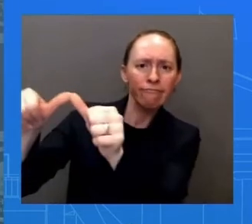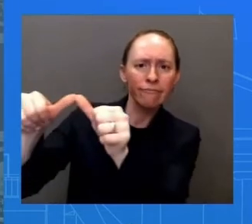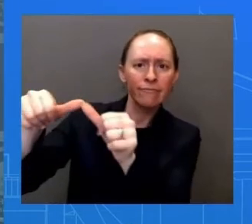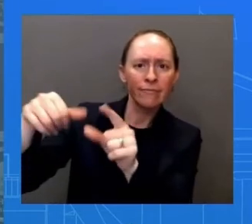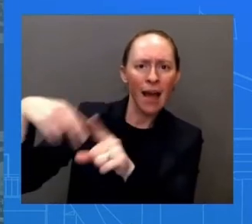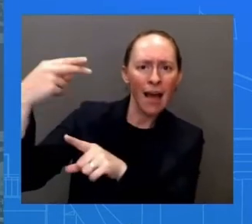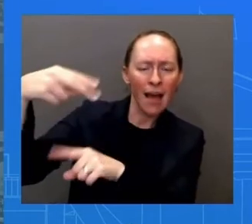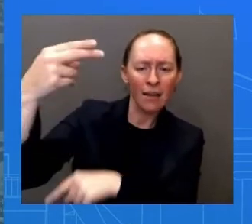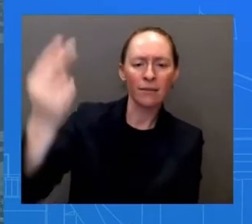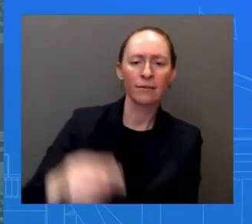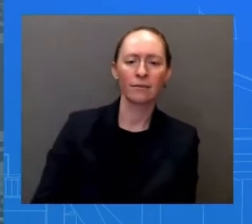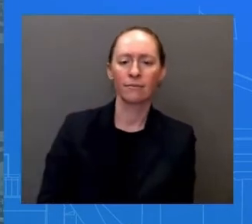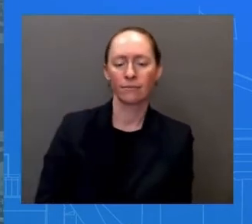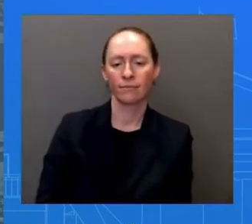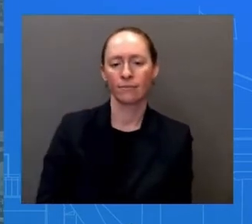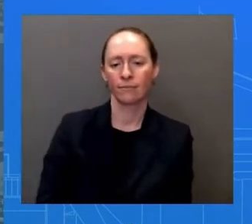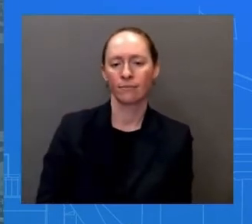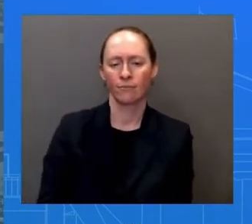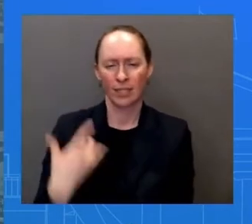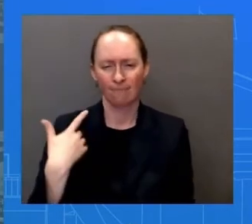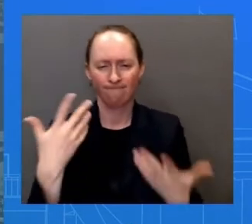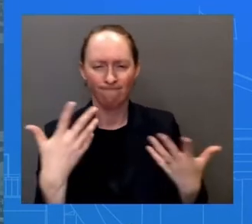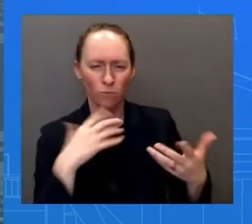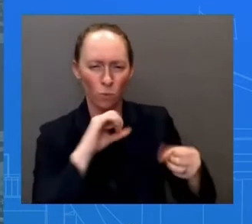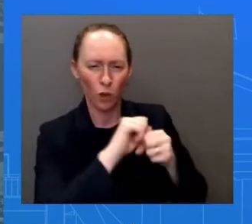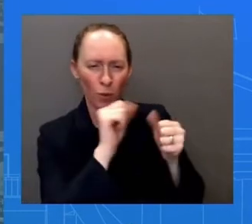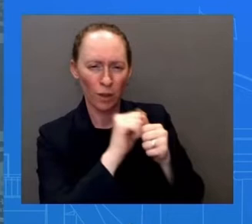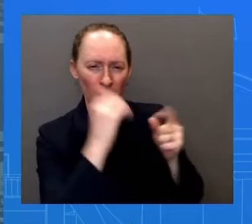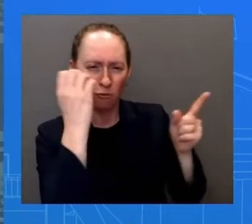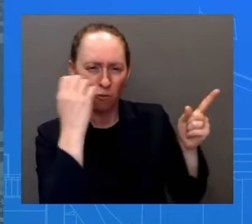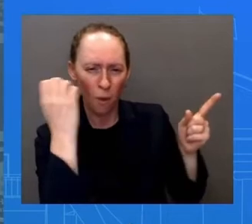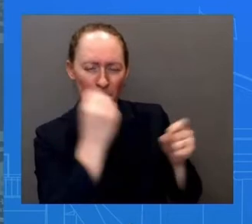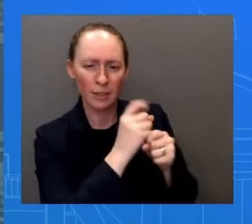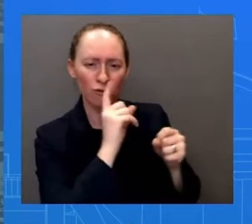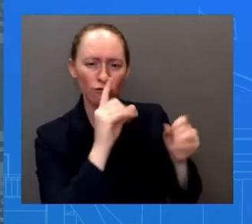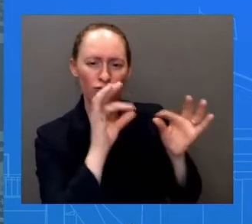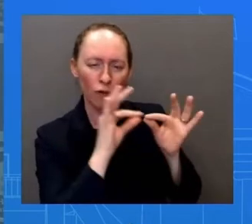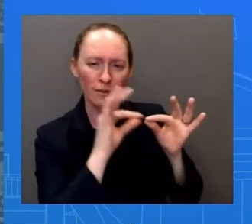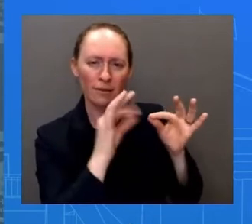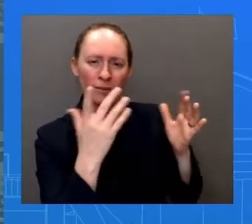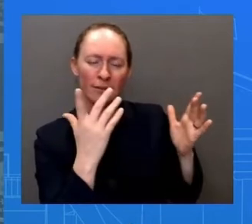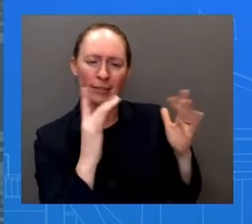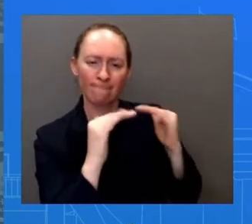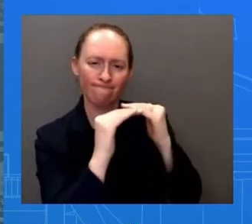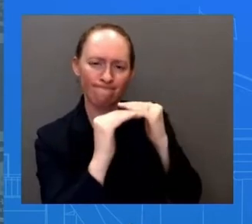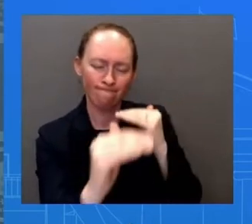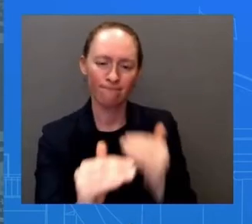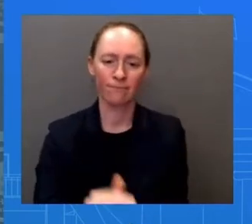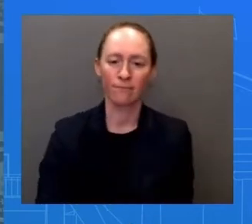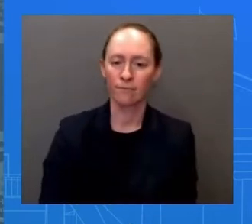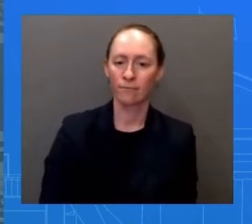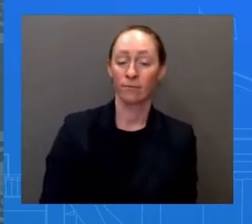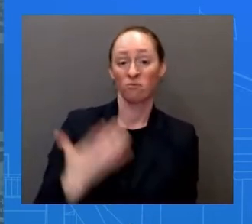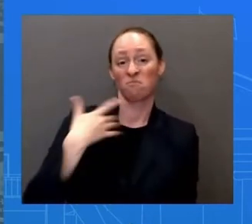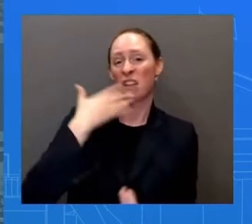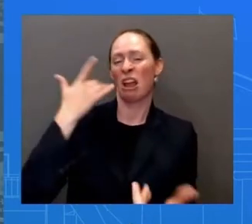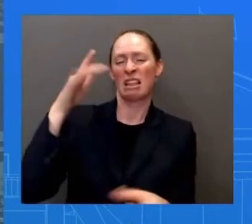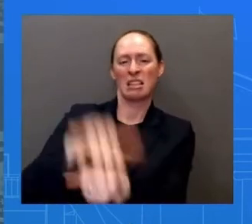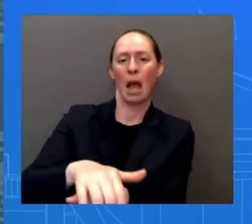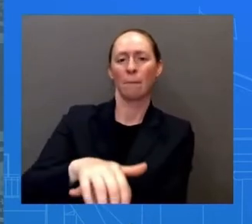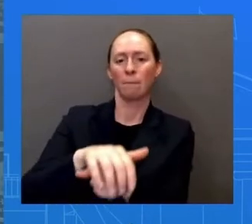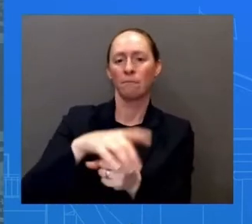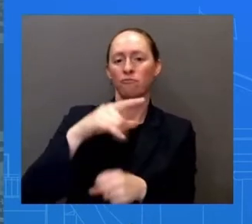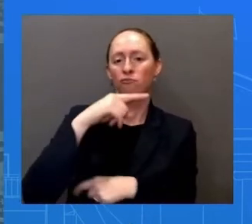to try to get a price cap in place for the Russian oil on the market, so that Mr. Putin can't profiteer off it